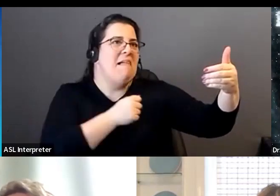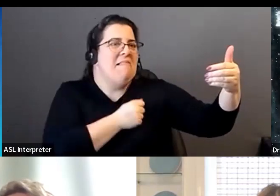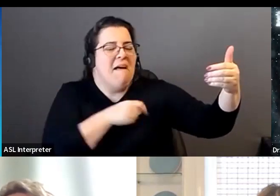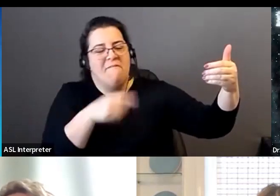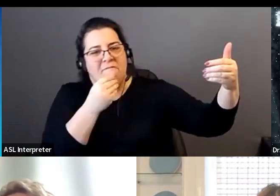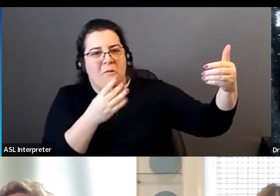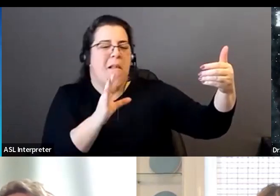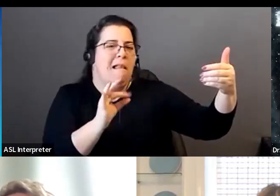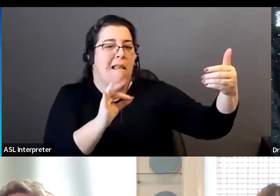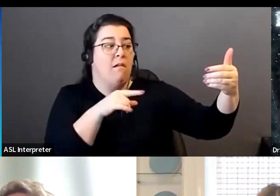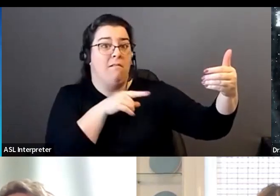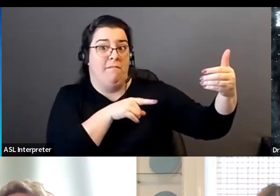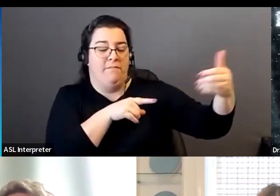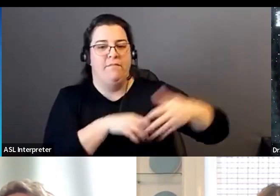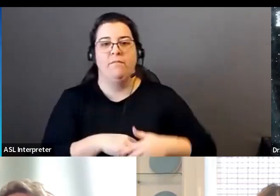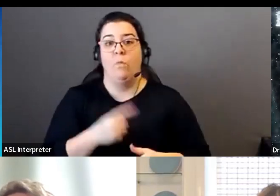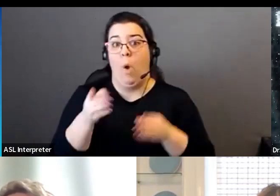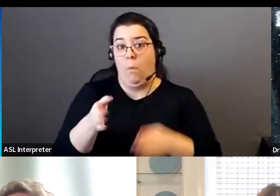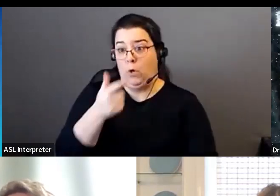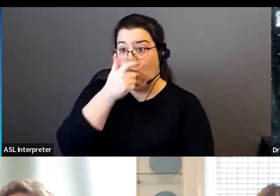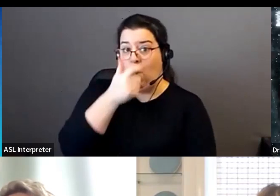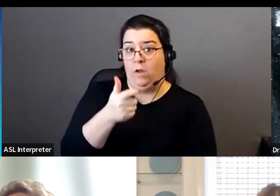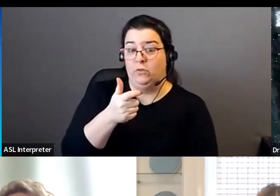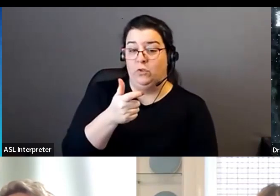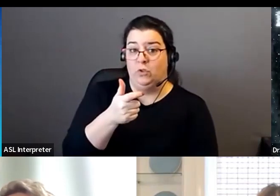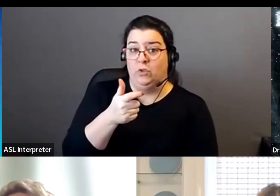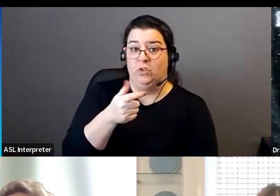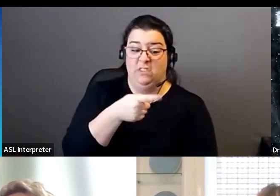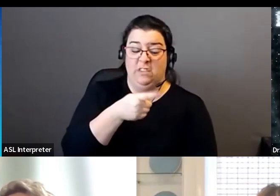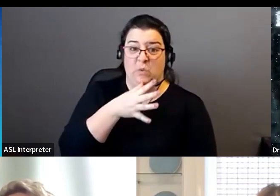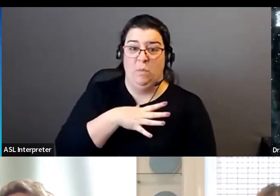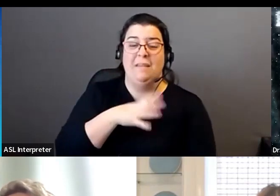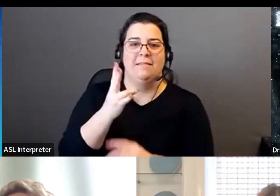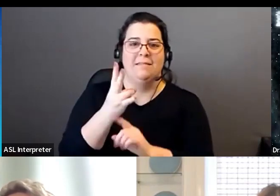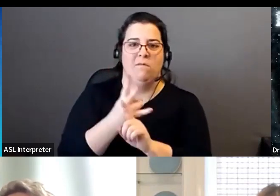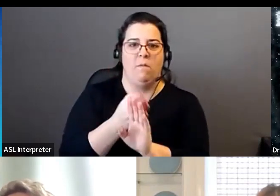was a lady who I had reached out to 7 months before